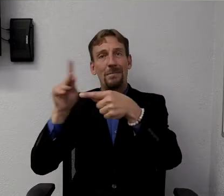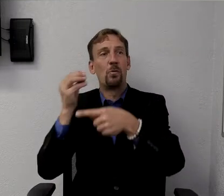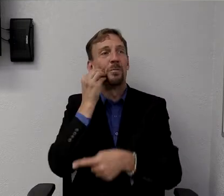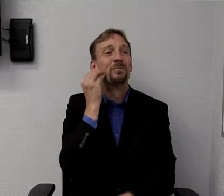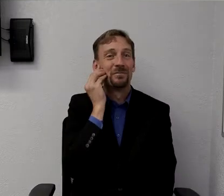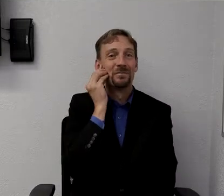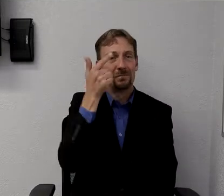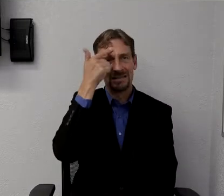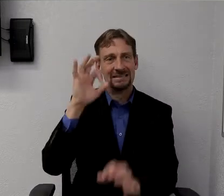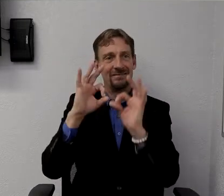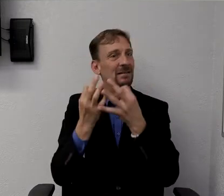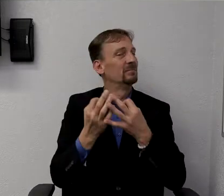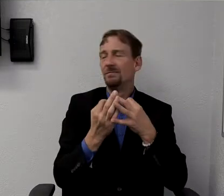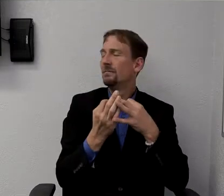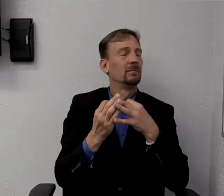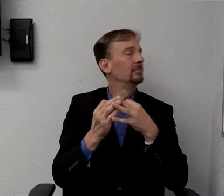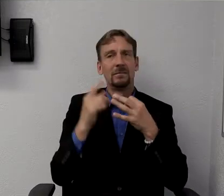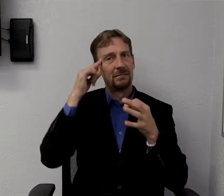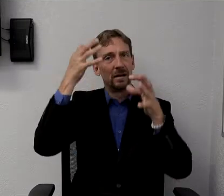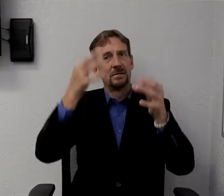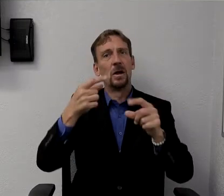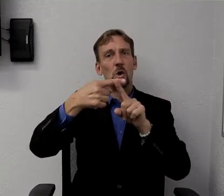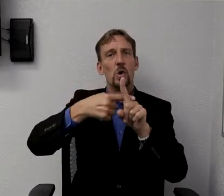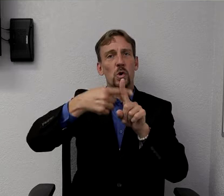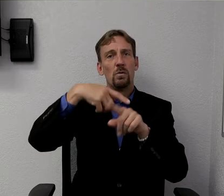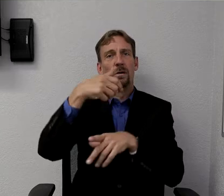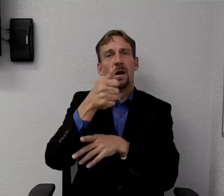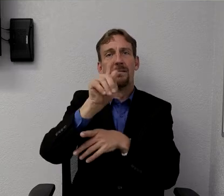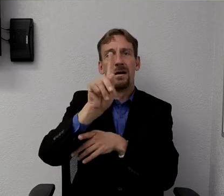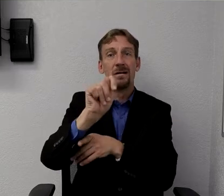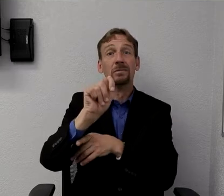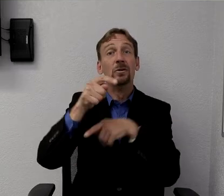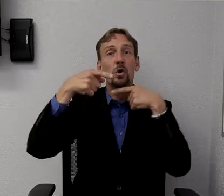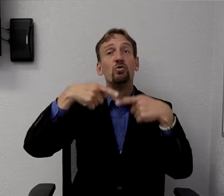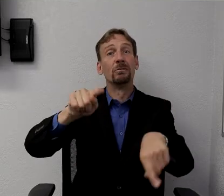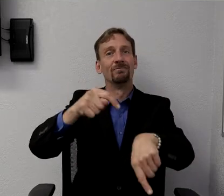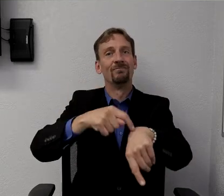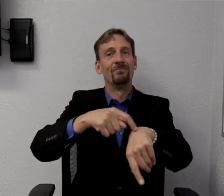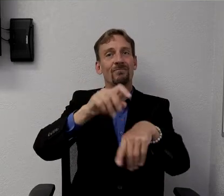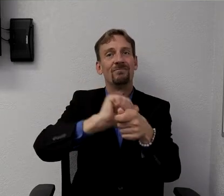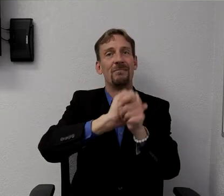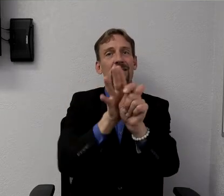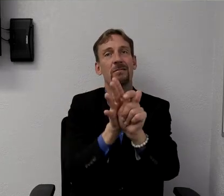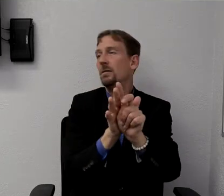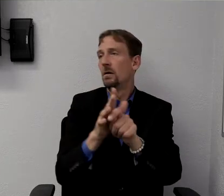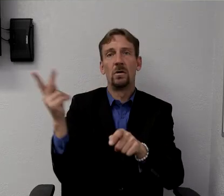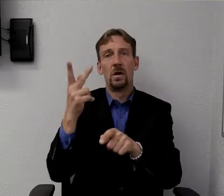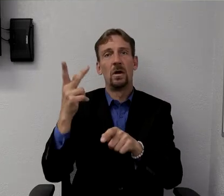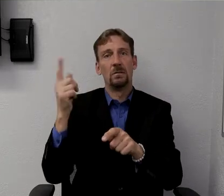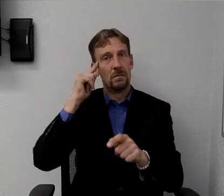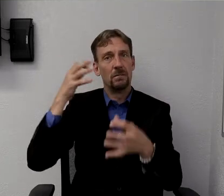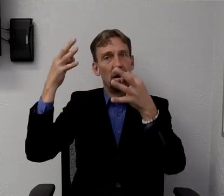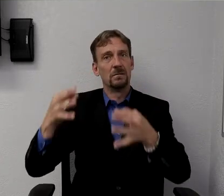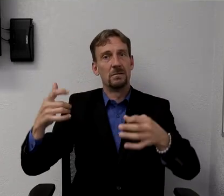an apartment during the duration of the virus. And the two of them moved into this apartment that was right across the street from the hospital, and